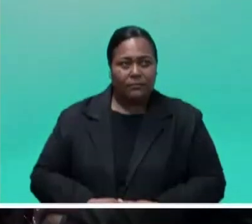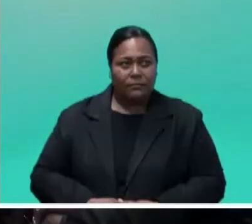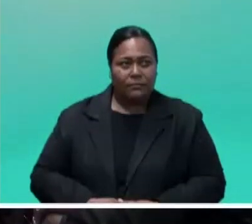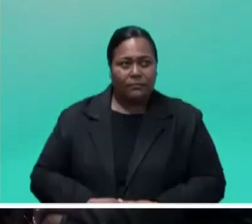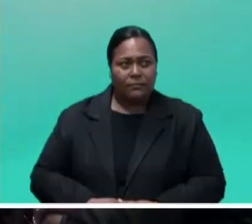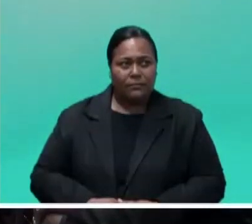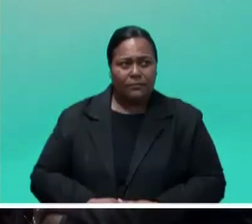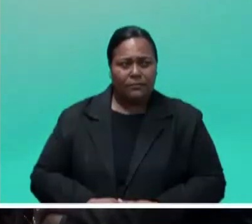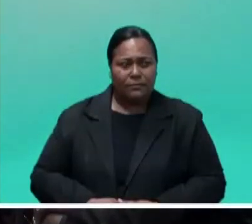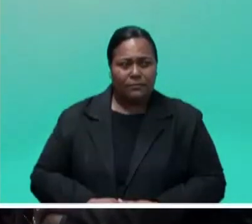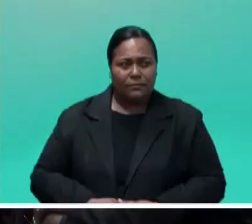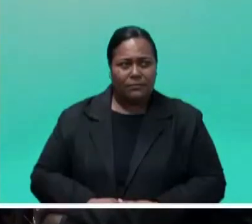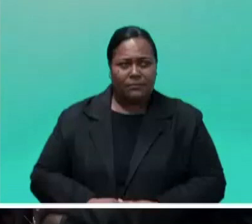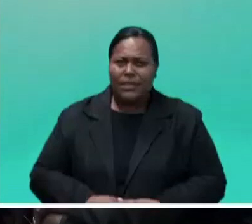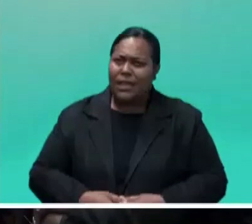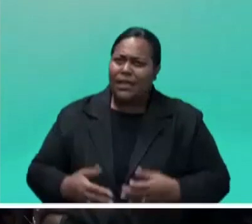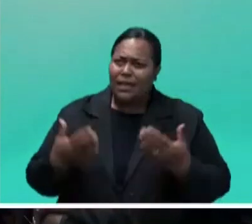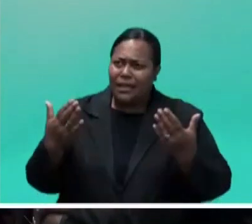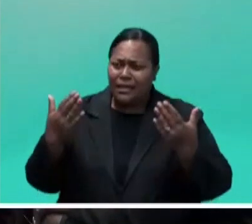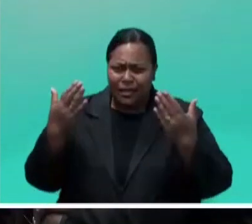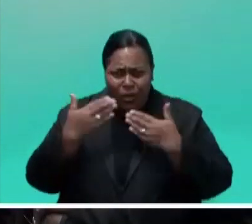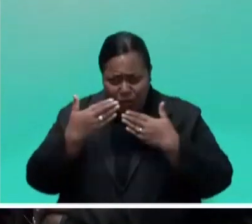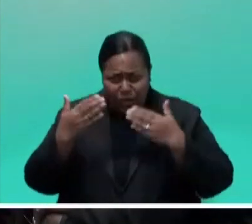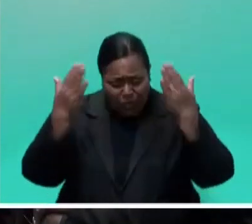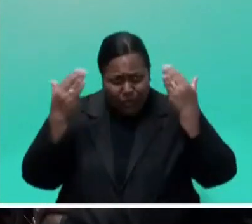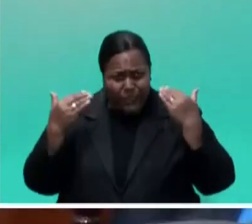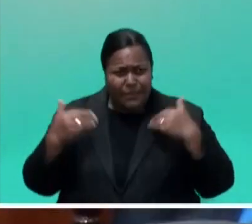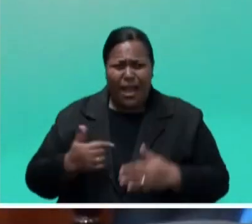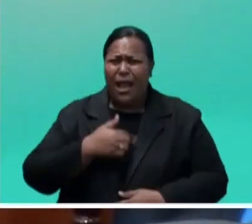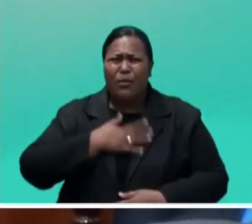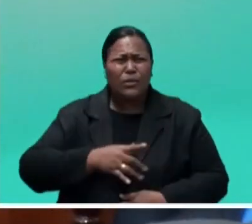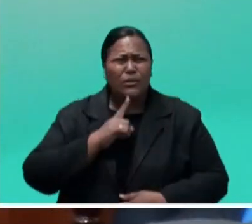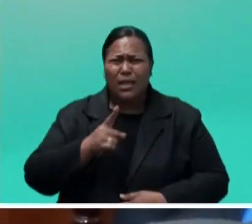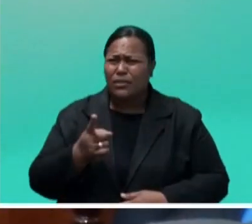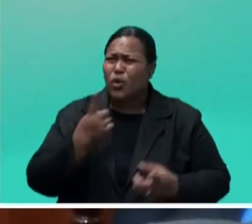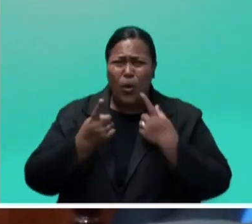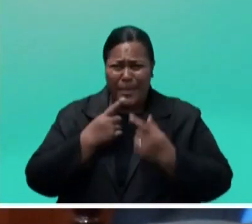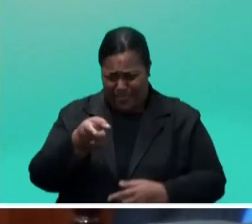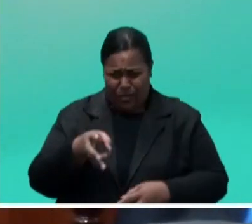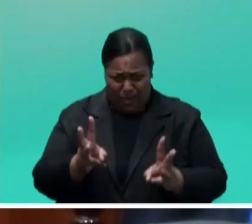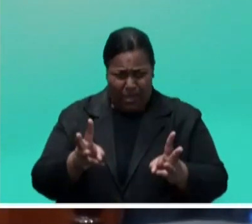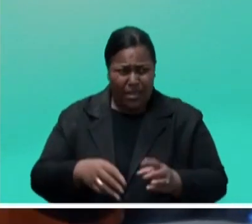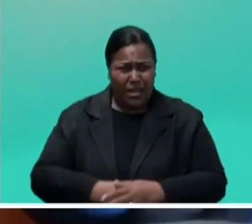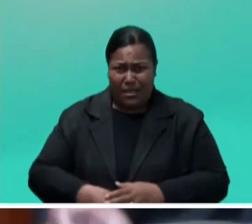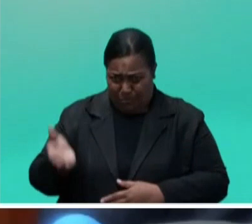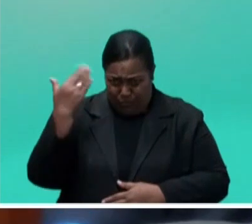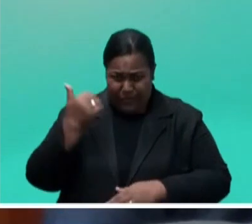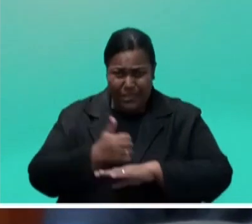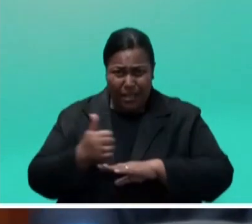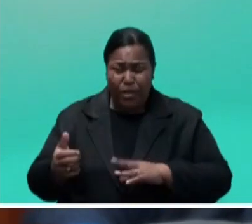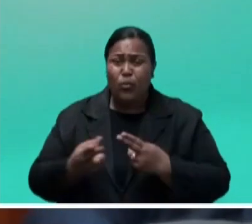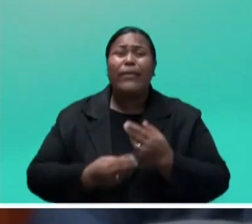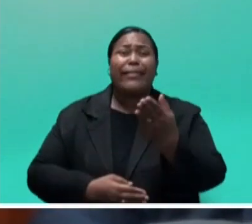Honourable Speaker, I do want to say that if rather than commenting that way, the previous government with Honourable